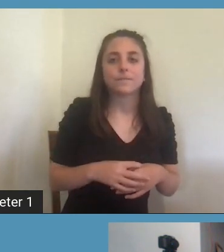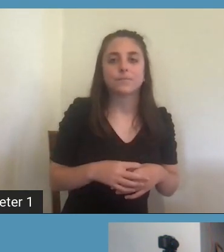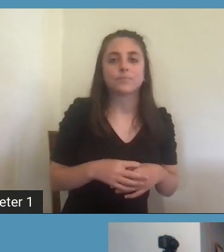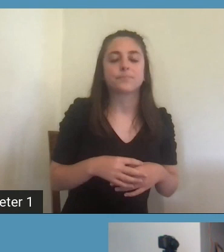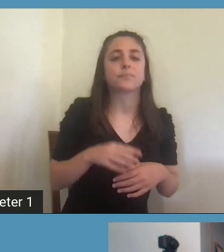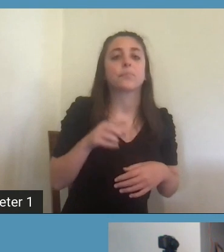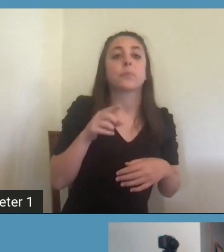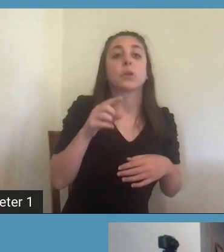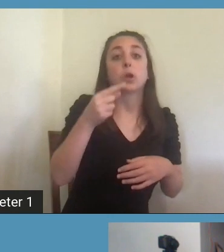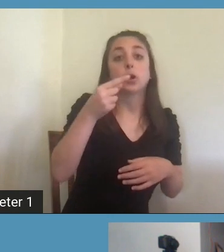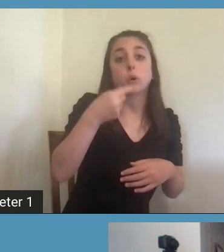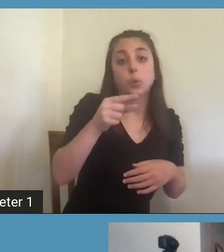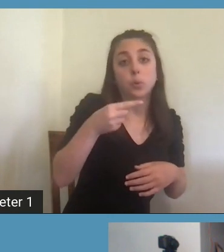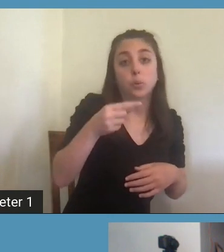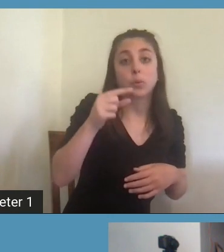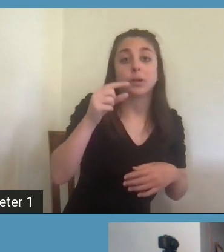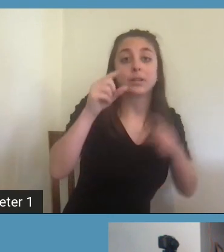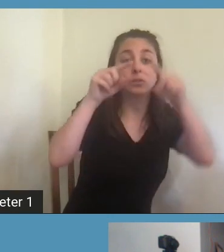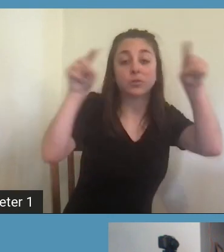green screen?